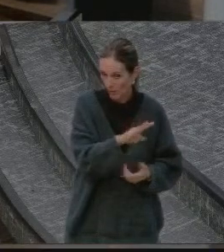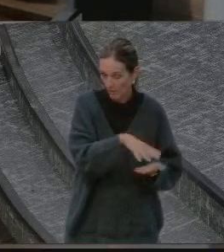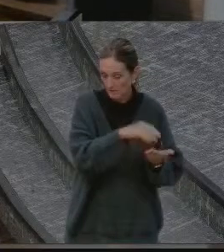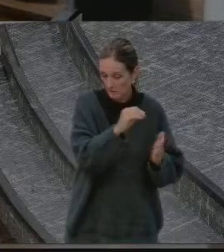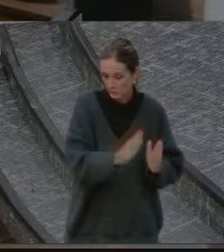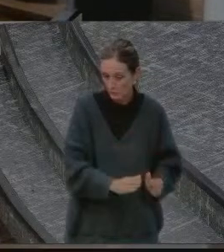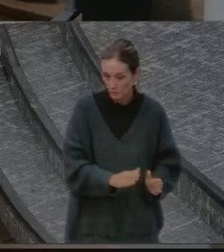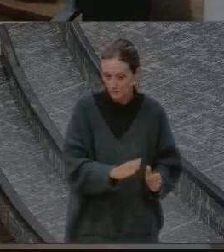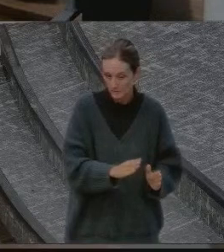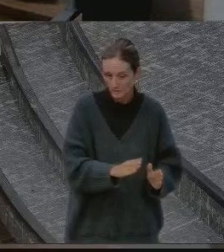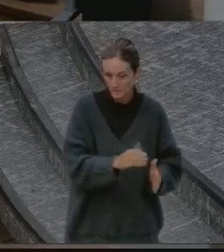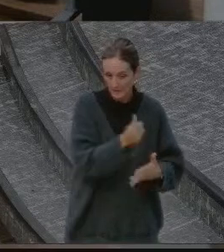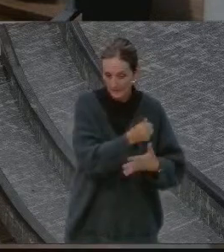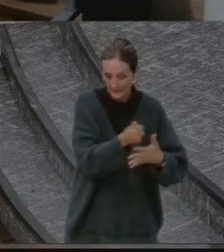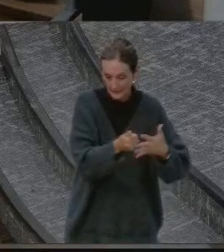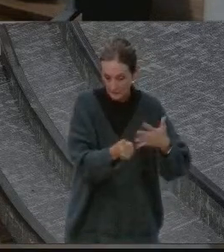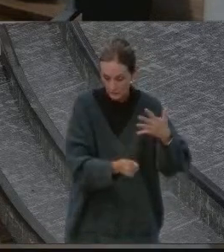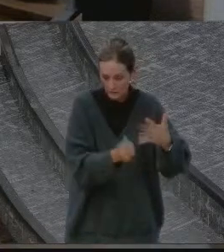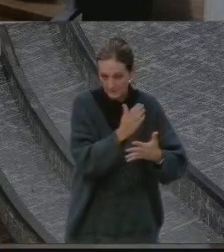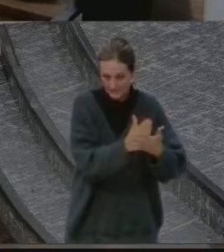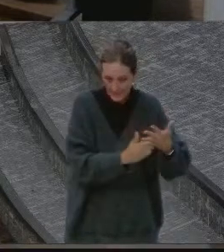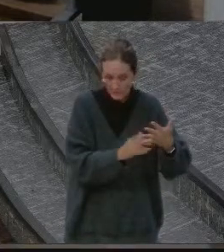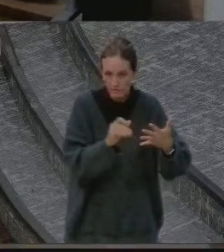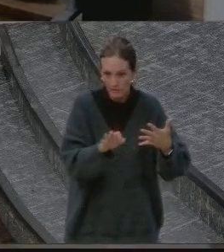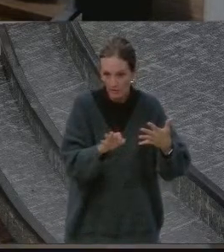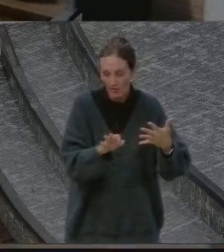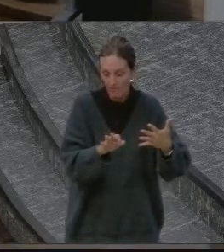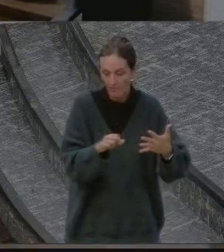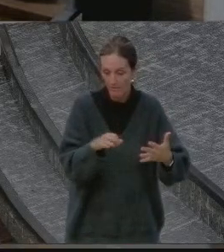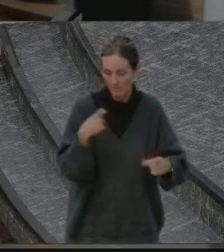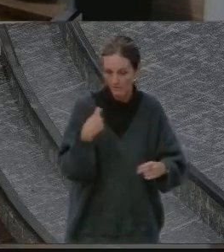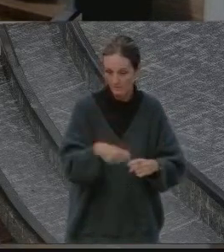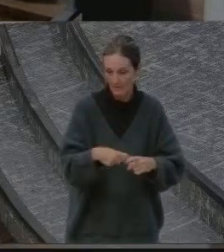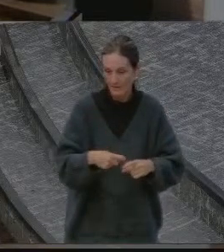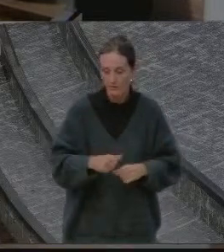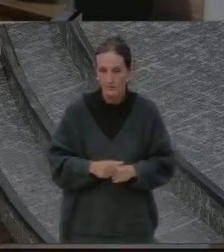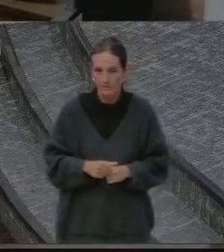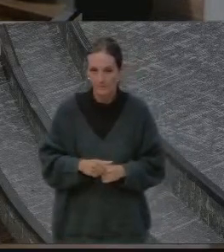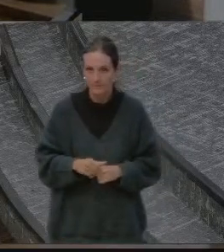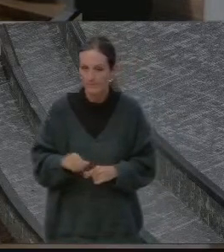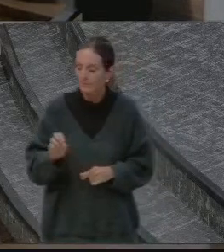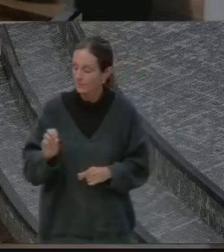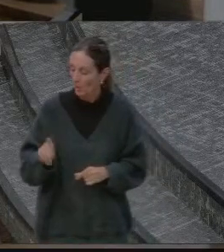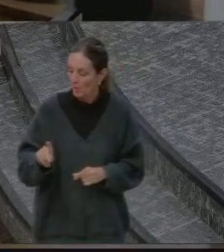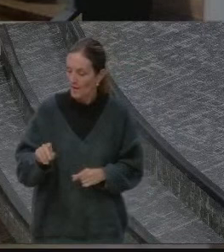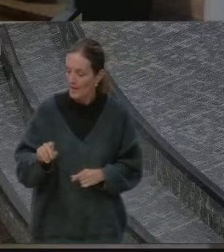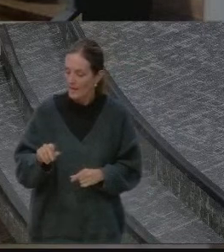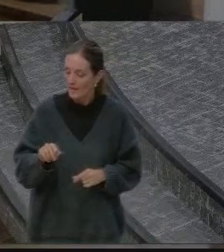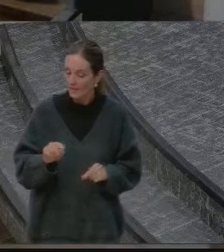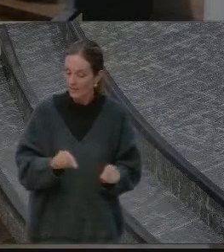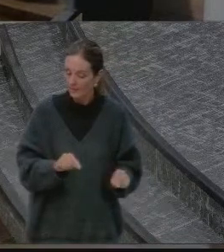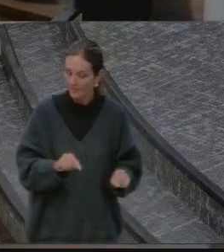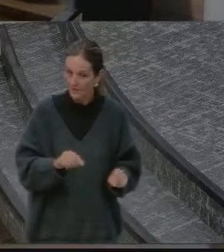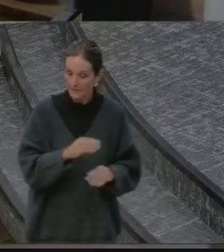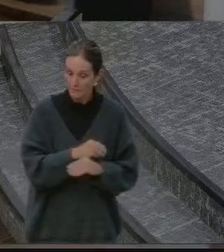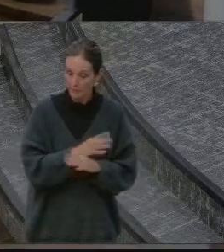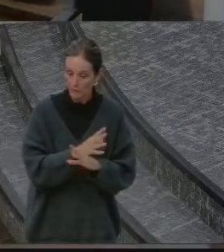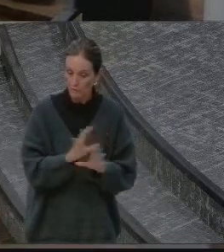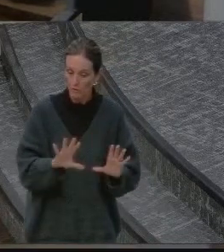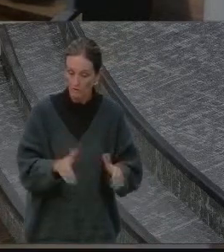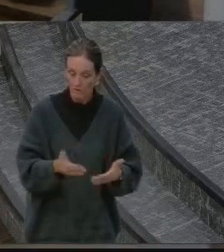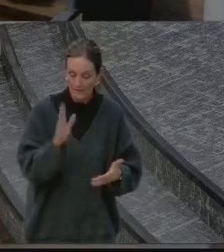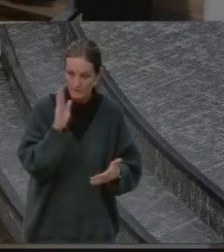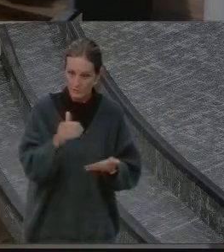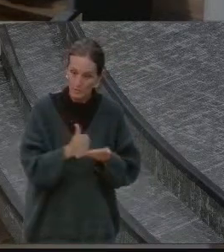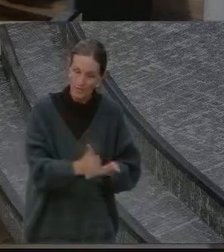usually in a section of Spanish. Okay, last question. Do these virtual classes, will any of them help